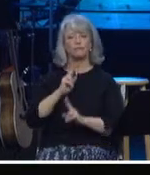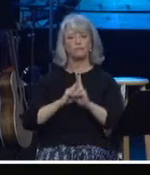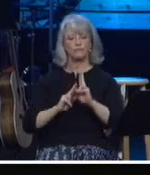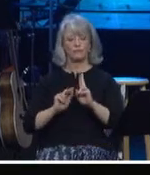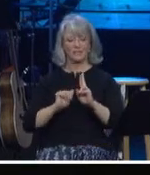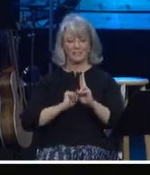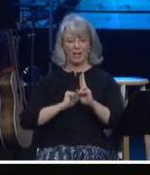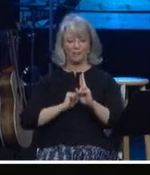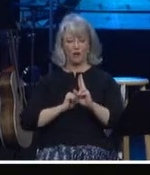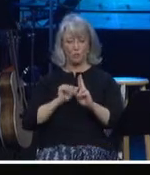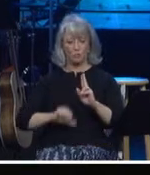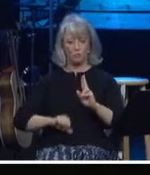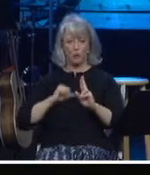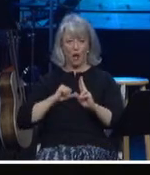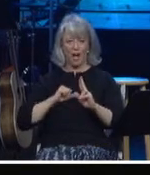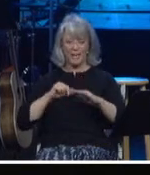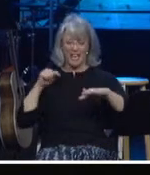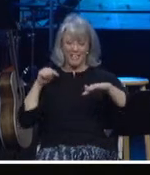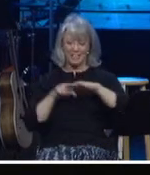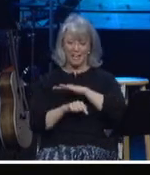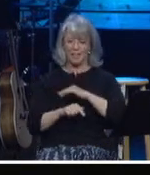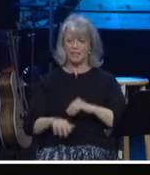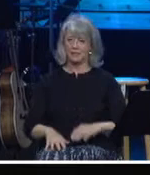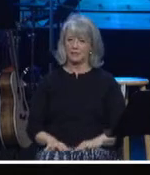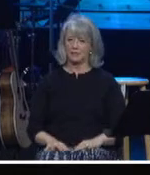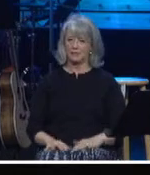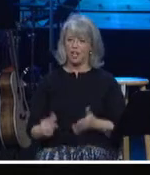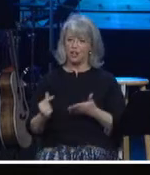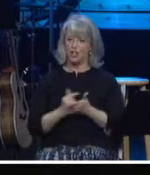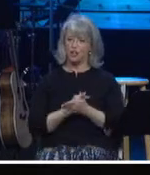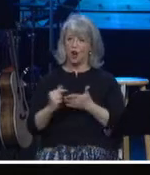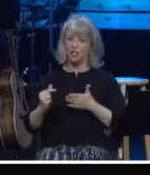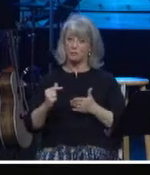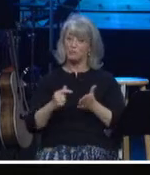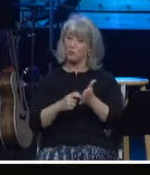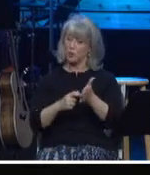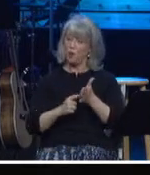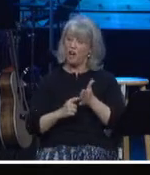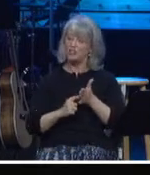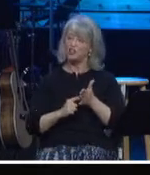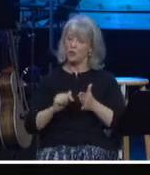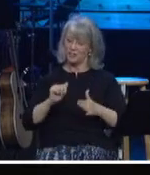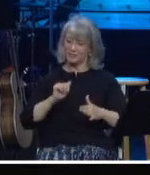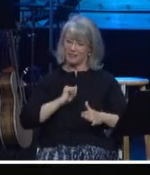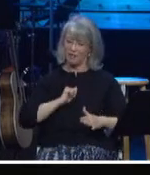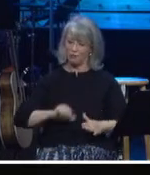gospel requires you to slay all self-exalting pride.